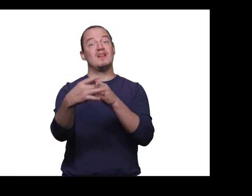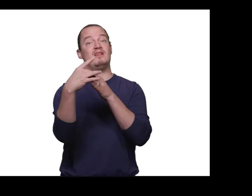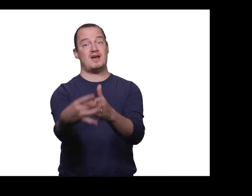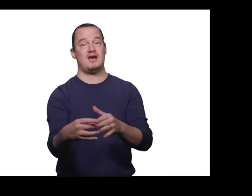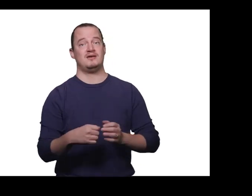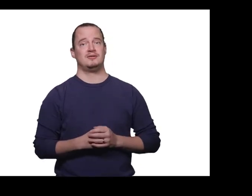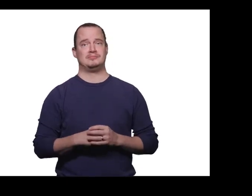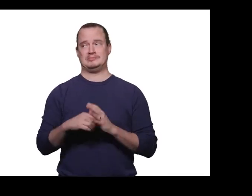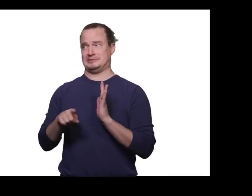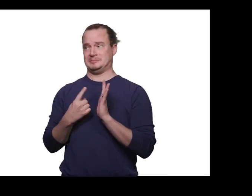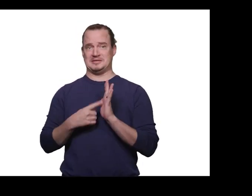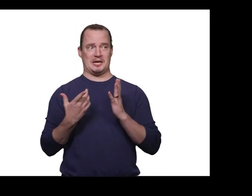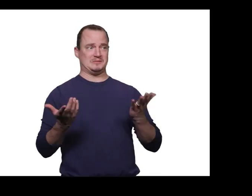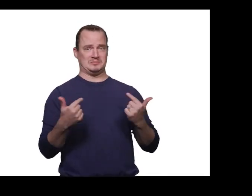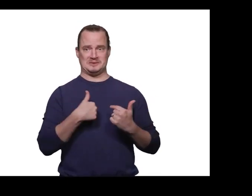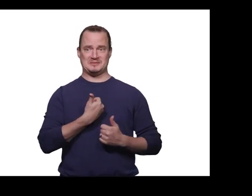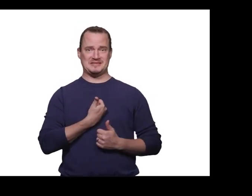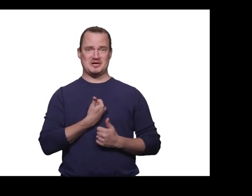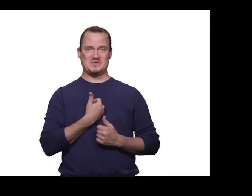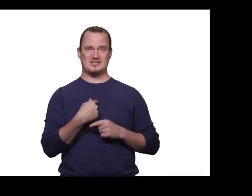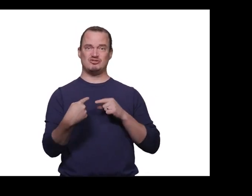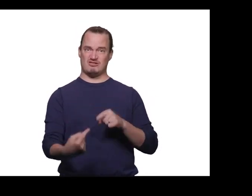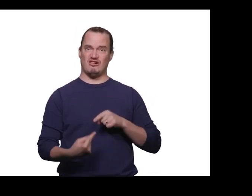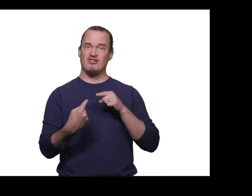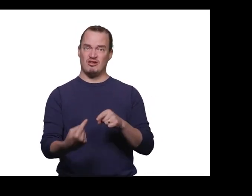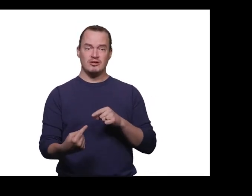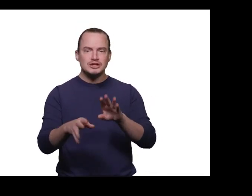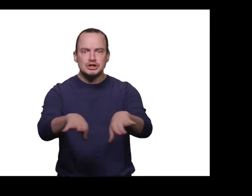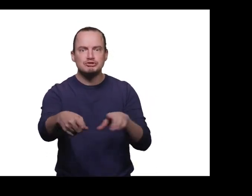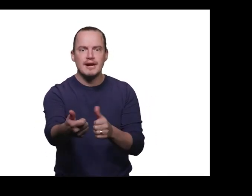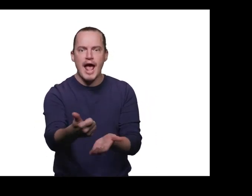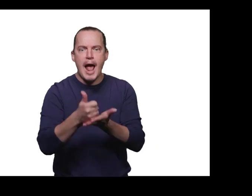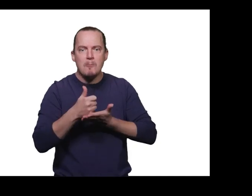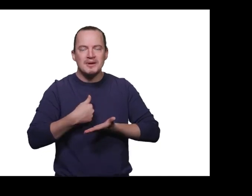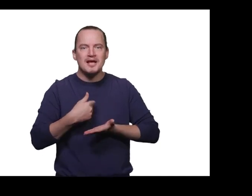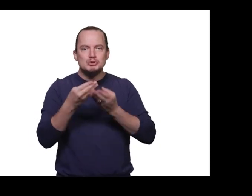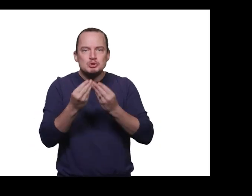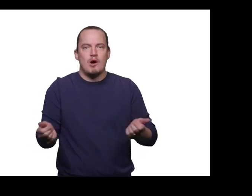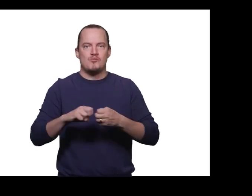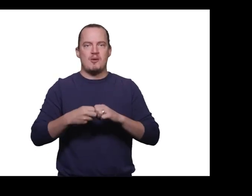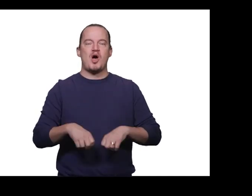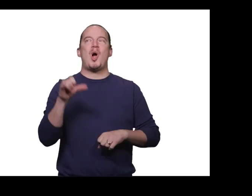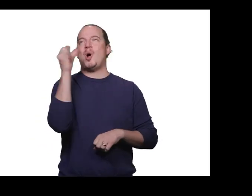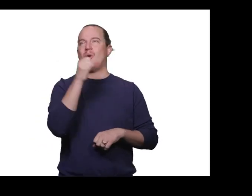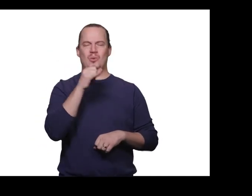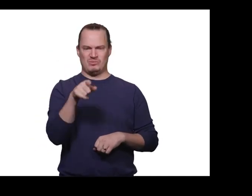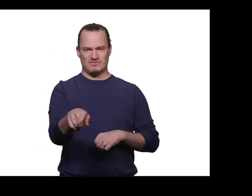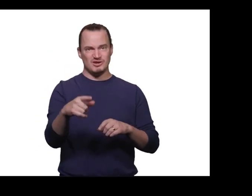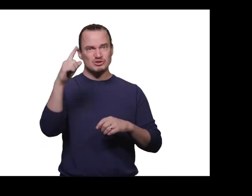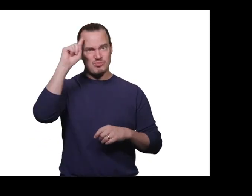And sometimes, well, I have problems, and the children can help me solve my problems. They're very